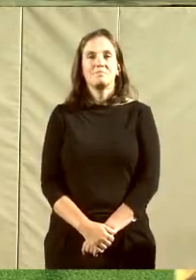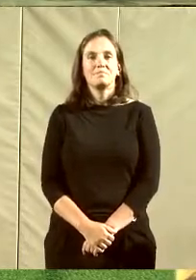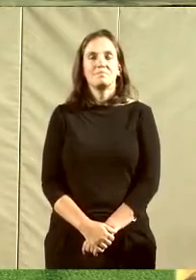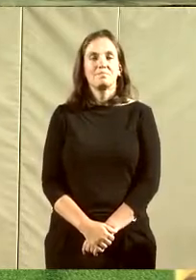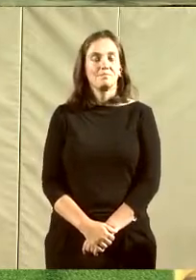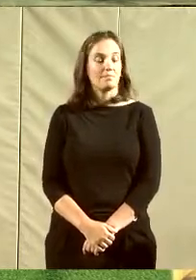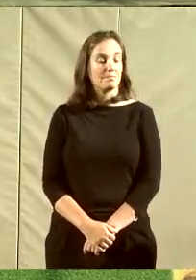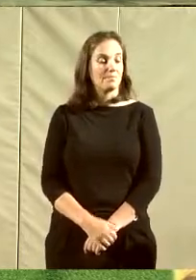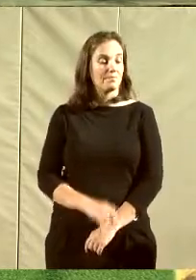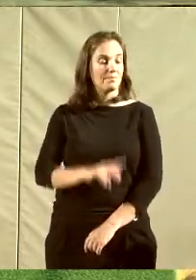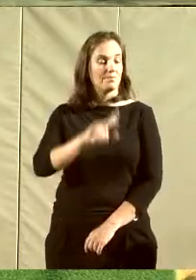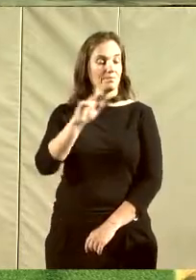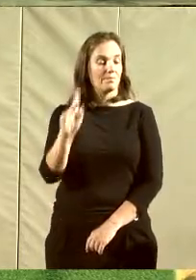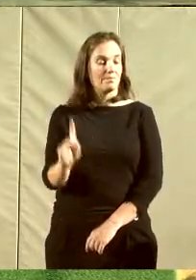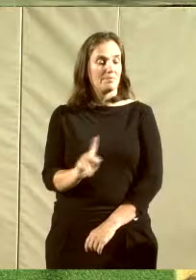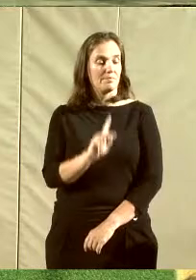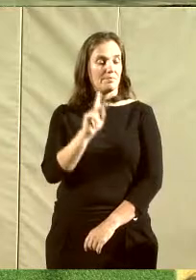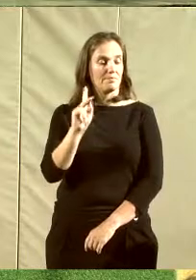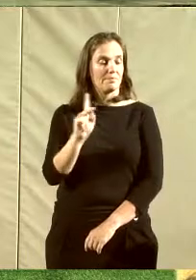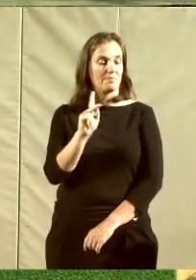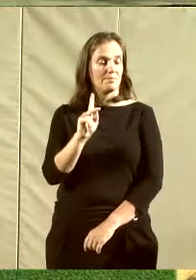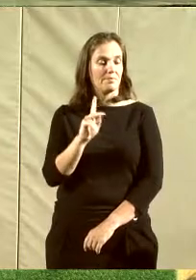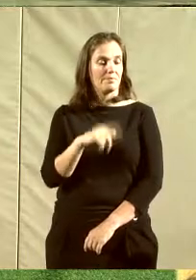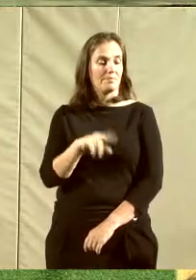Kevin Tran Tat.